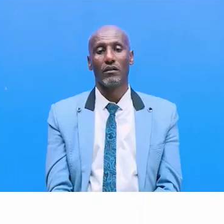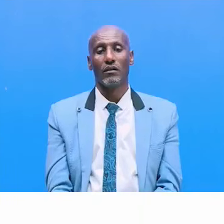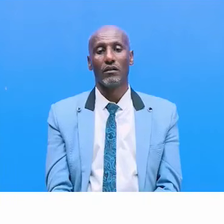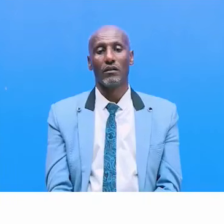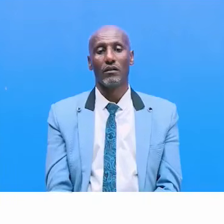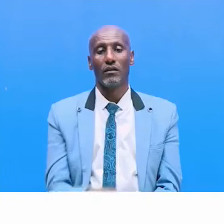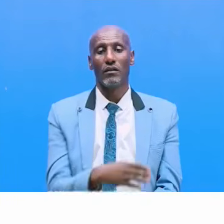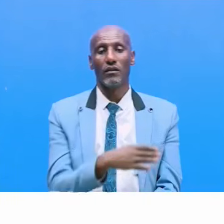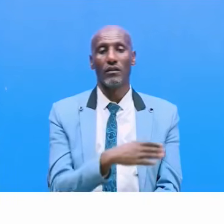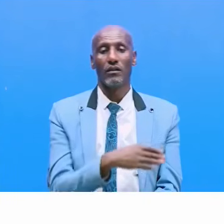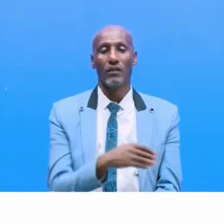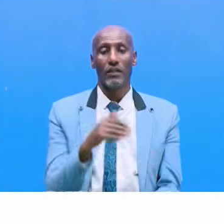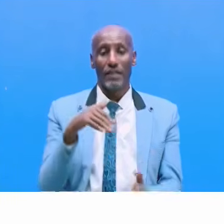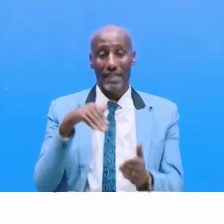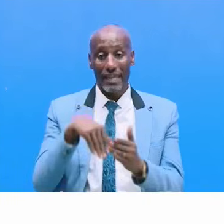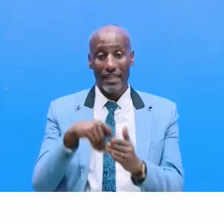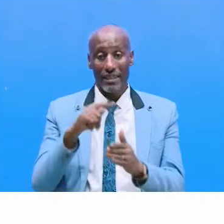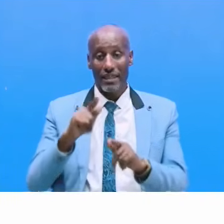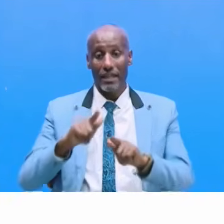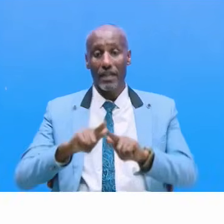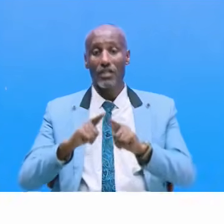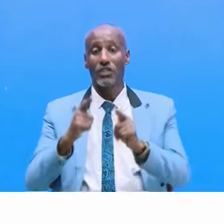in the team.